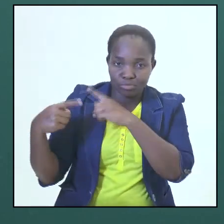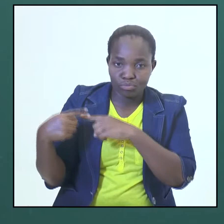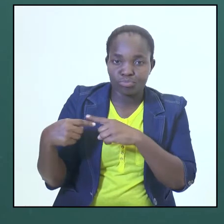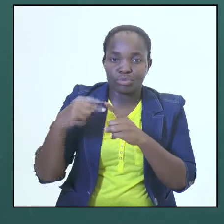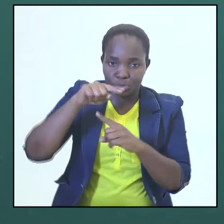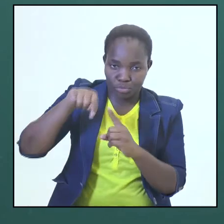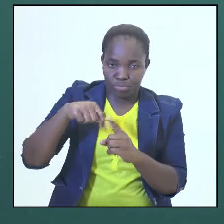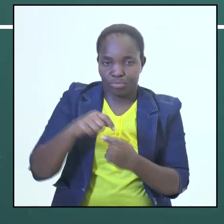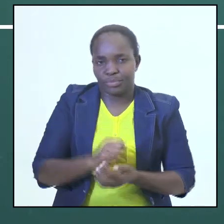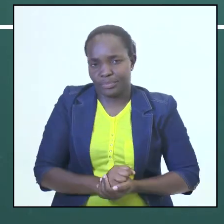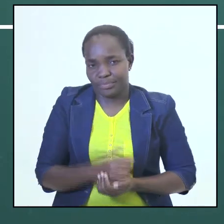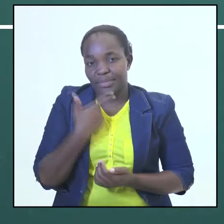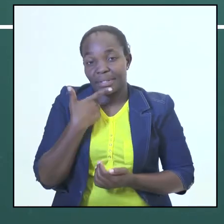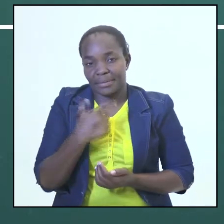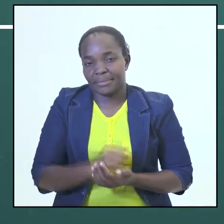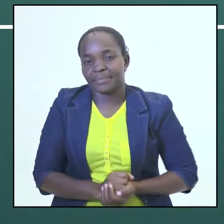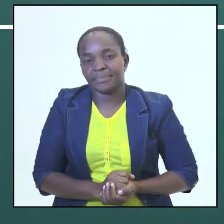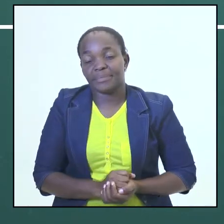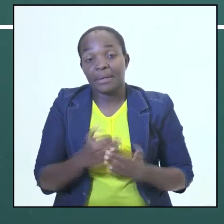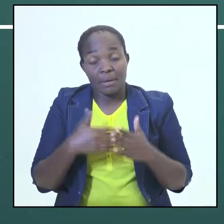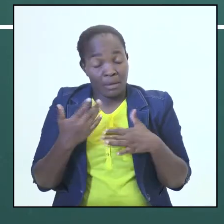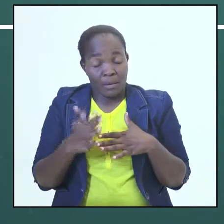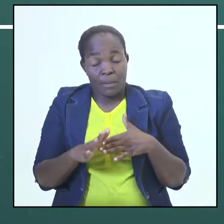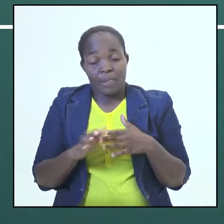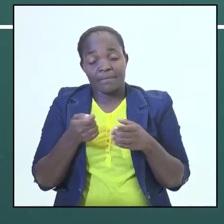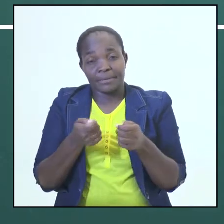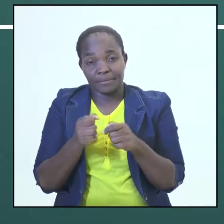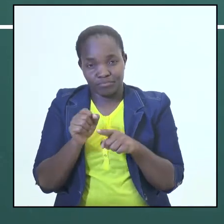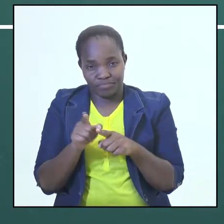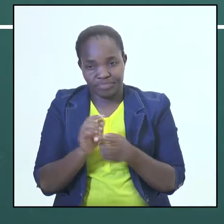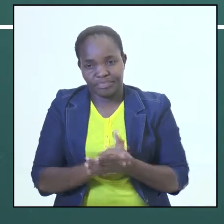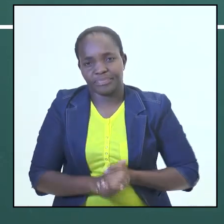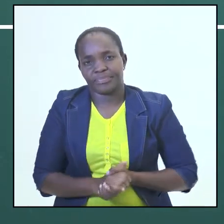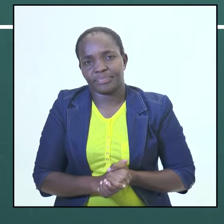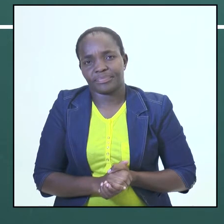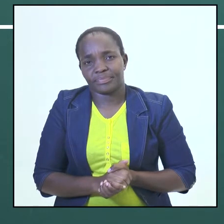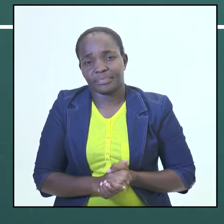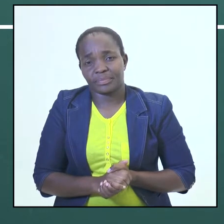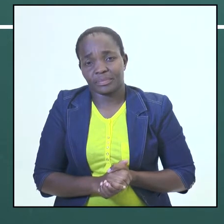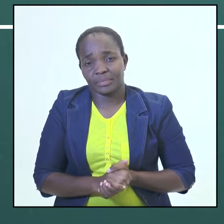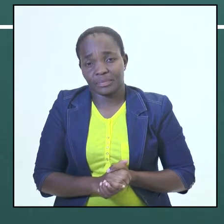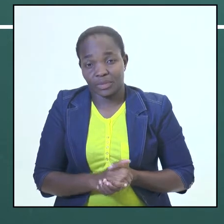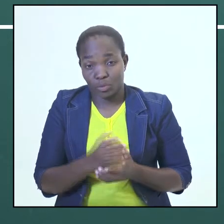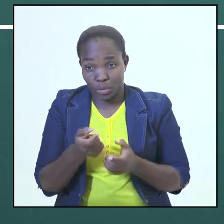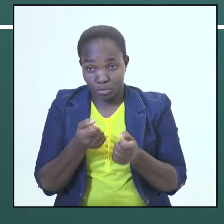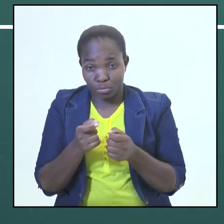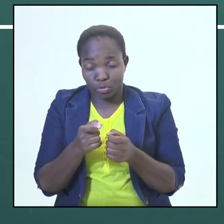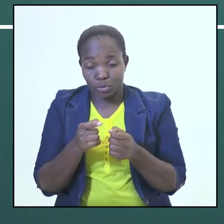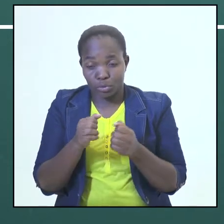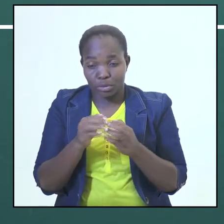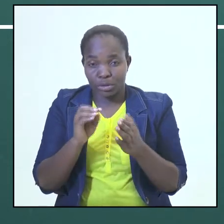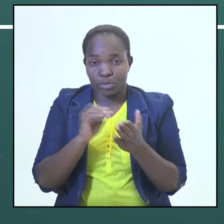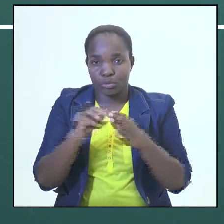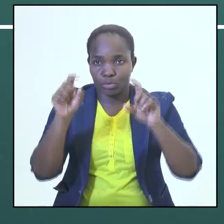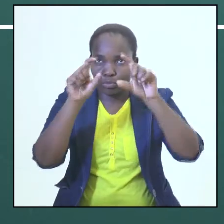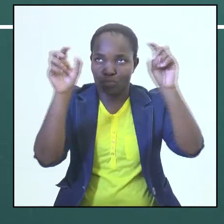Thank you for watching today. But before we go, here is our SMS competition. To SMS your answer, please enter the keyword for